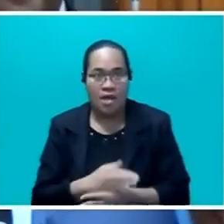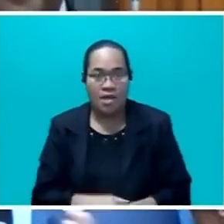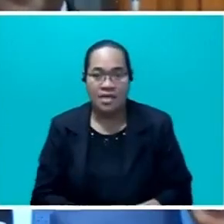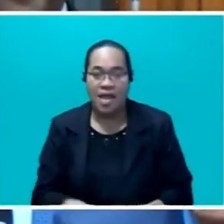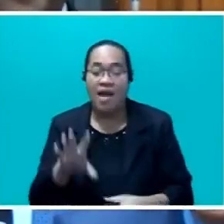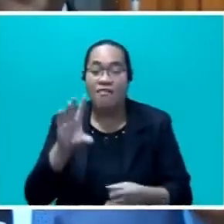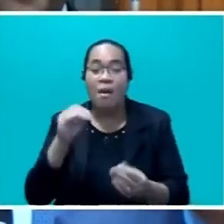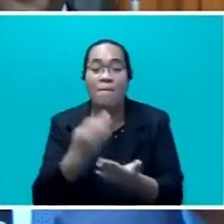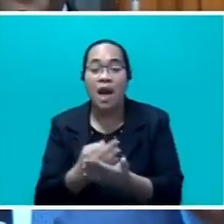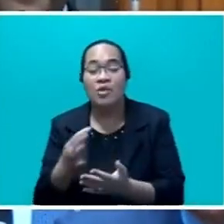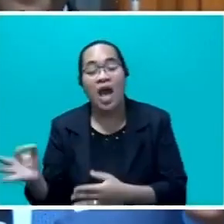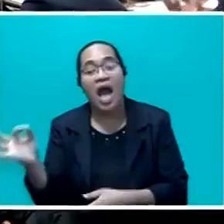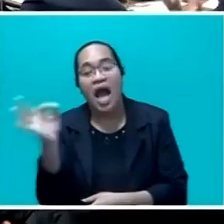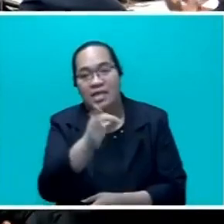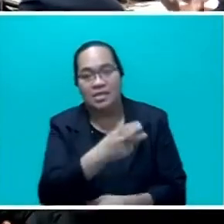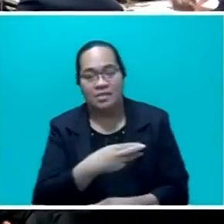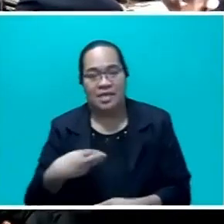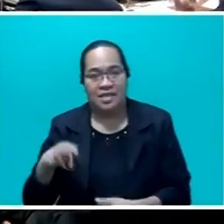of Finance.